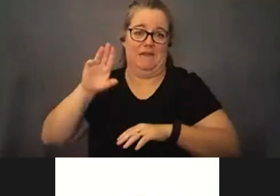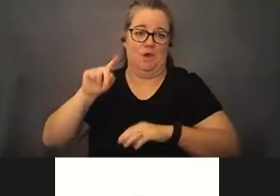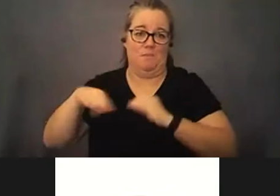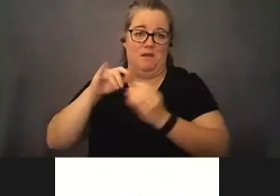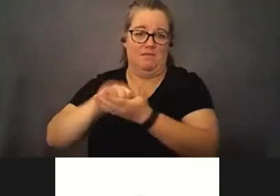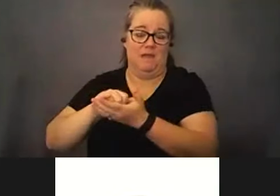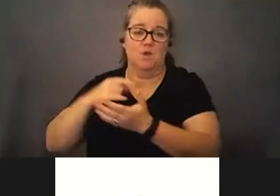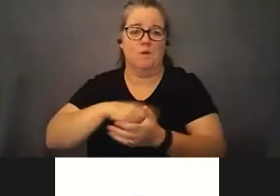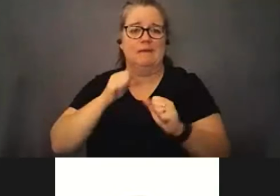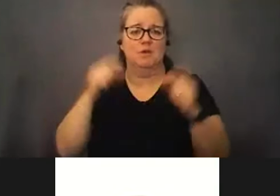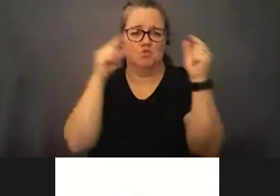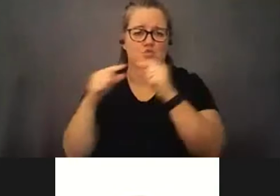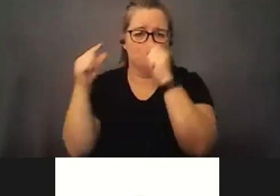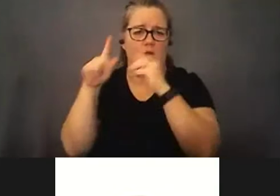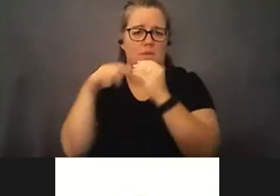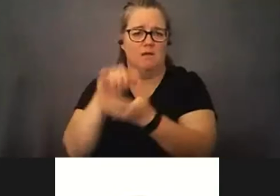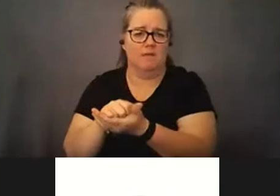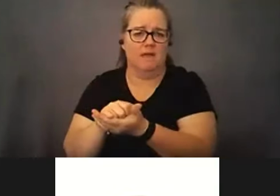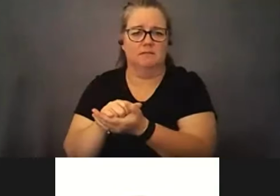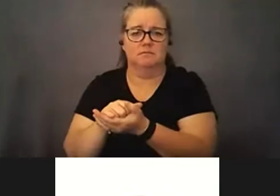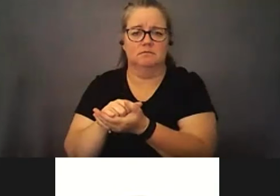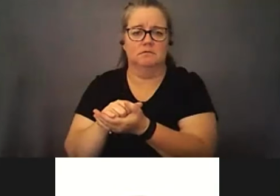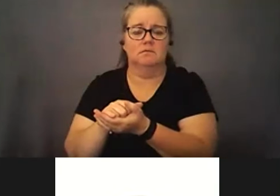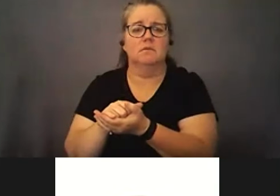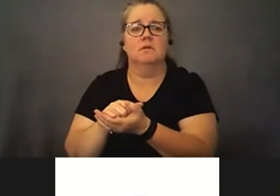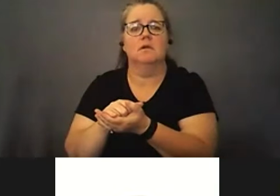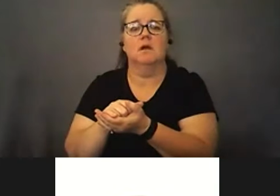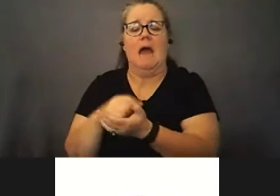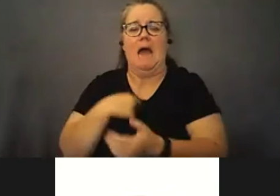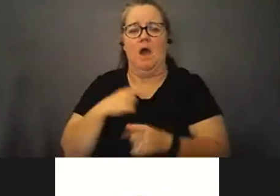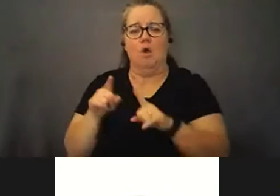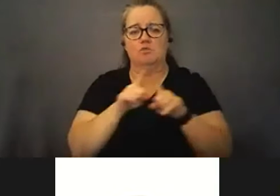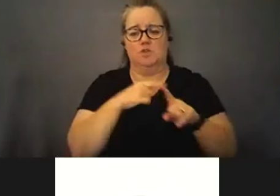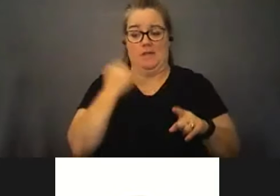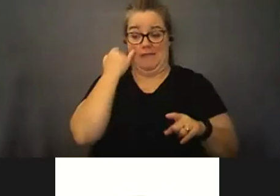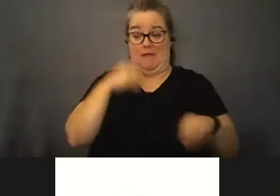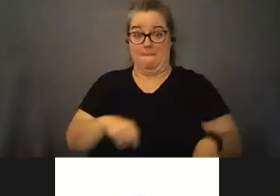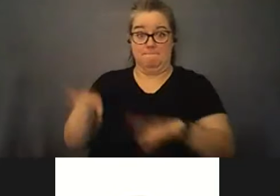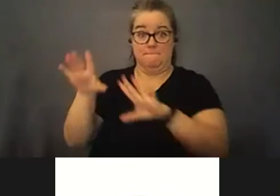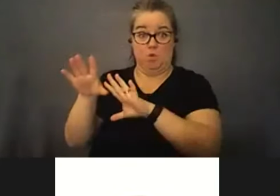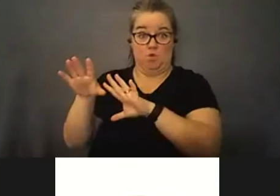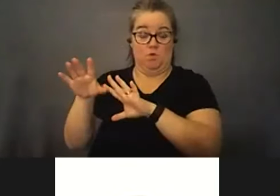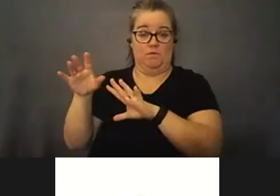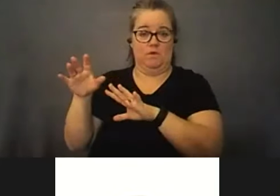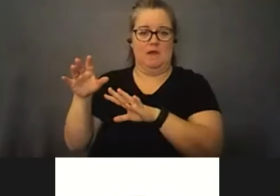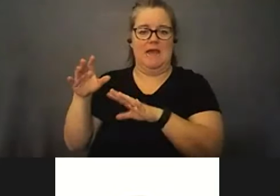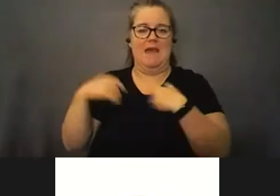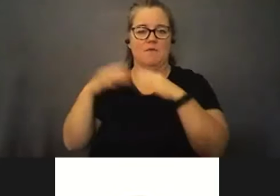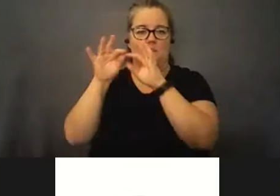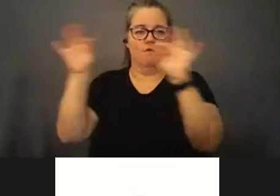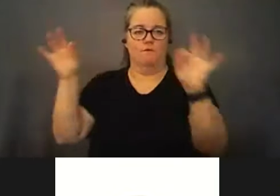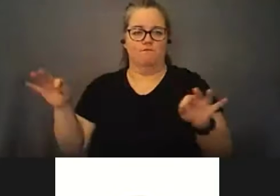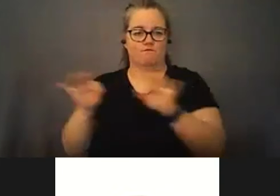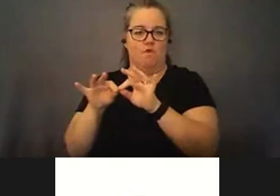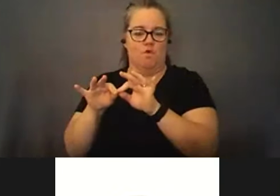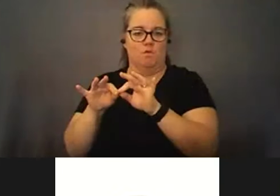Google and check. And I also, if I move, there's a form we have on